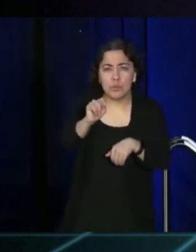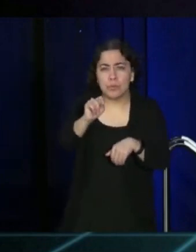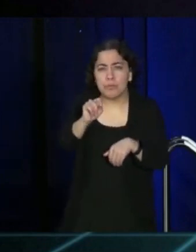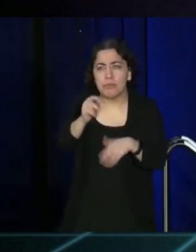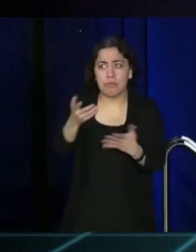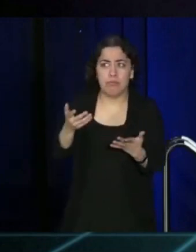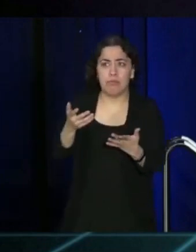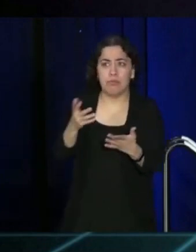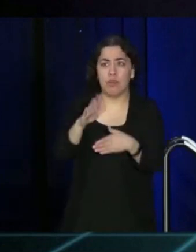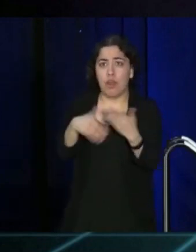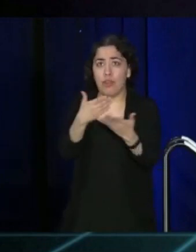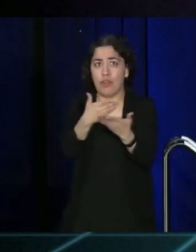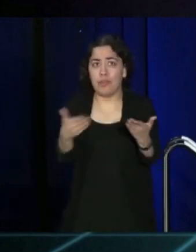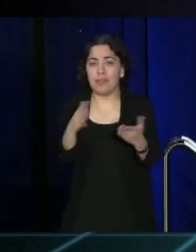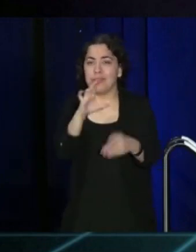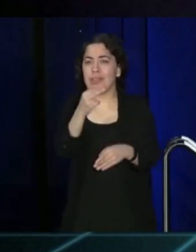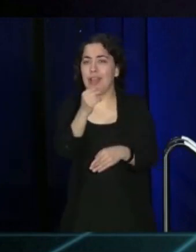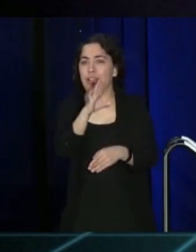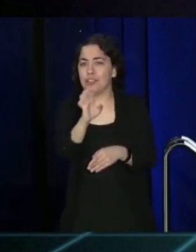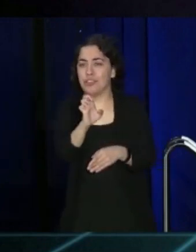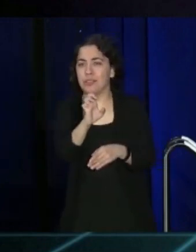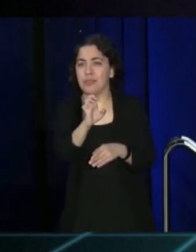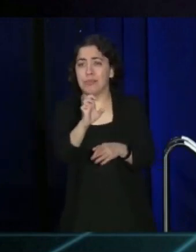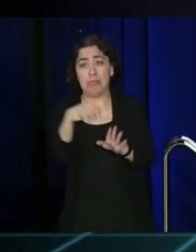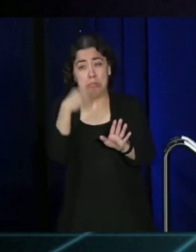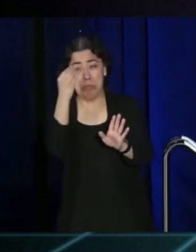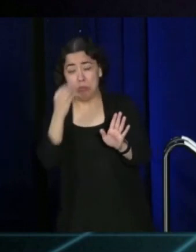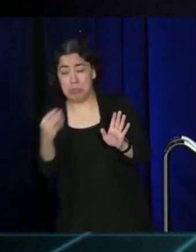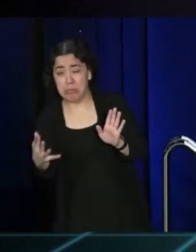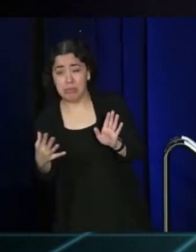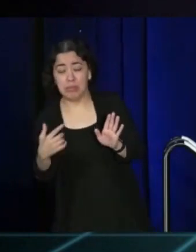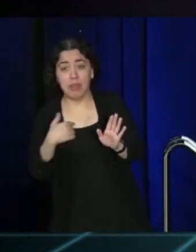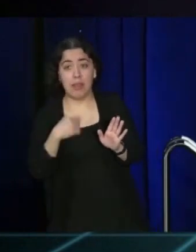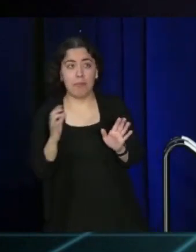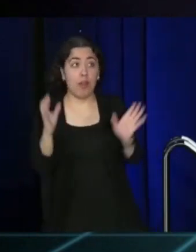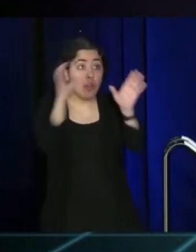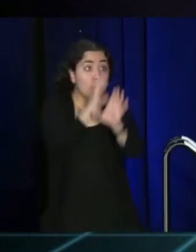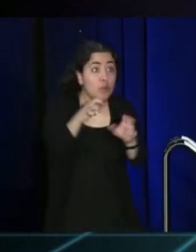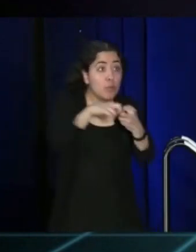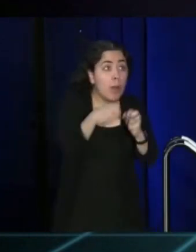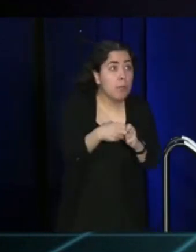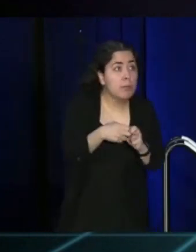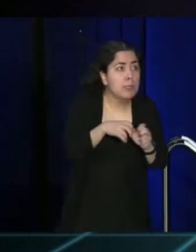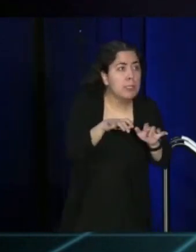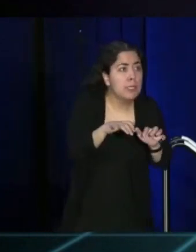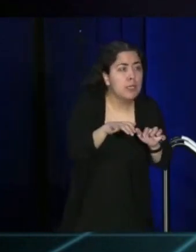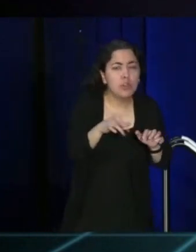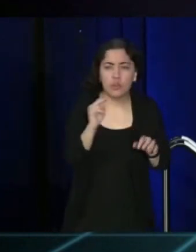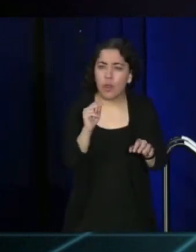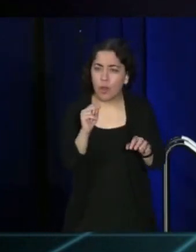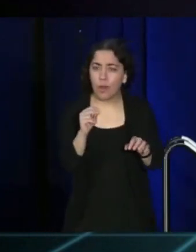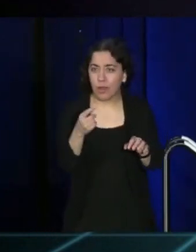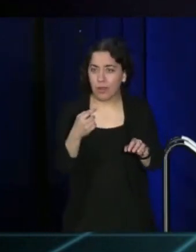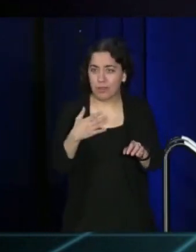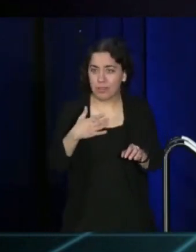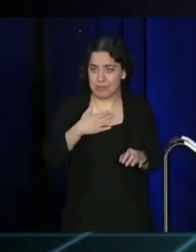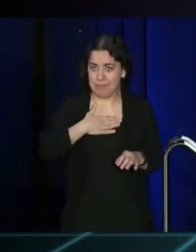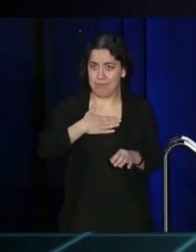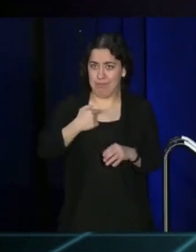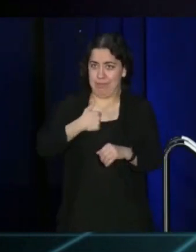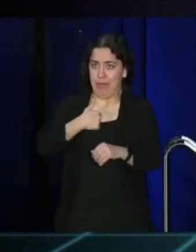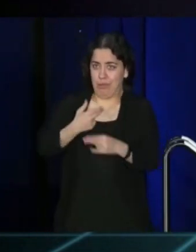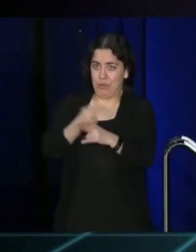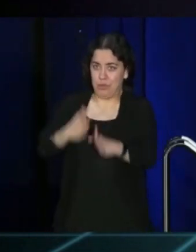Well, I hate to tell you, but I didn't go looking for problems in YouTube. I experienced this as an actual user, and that's when I discovered this